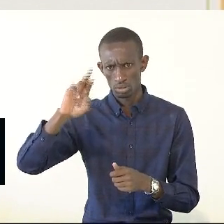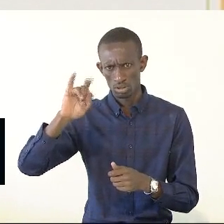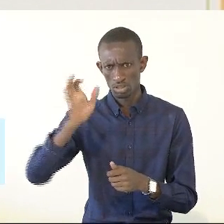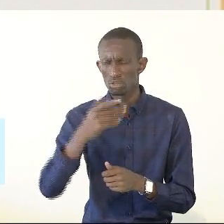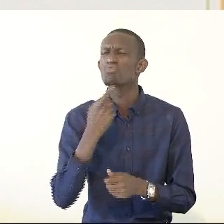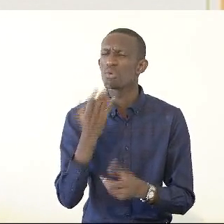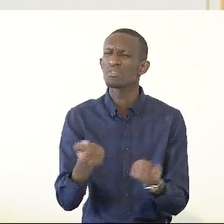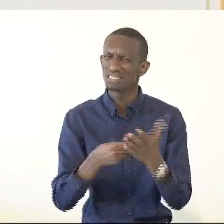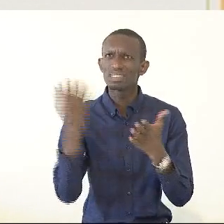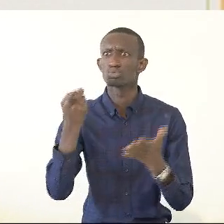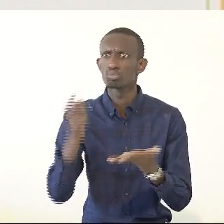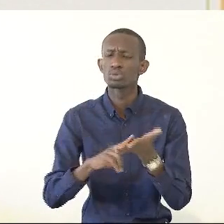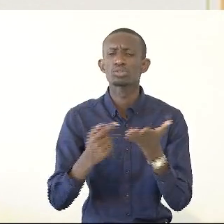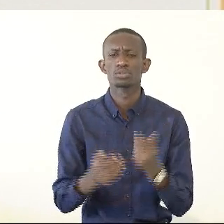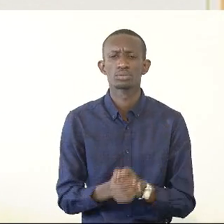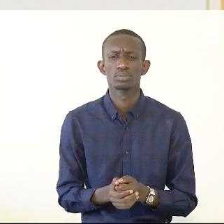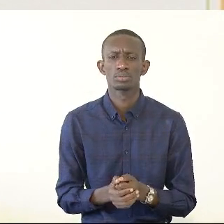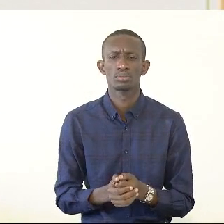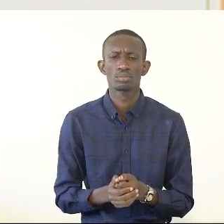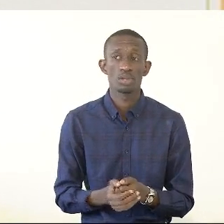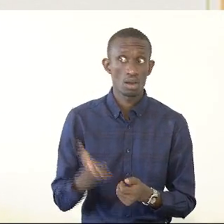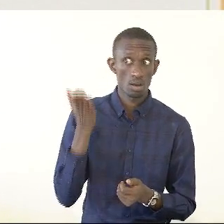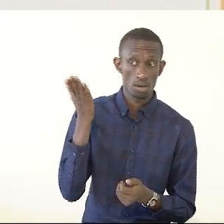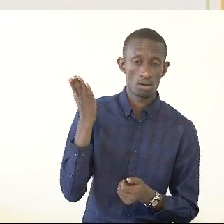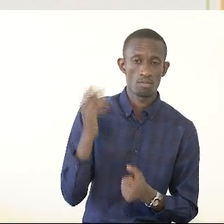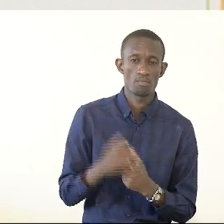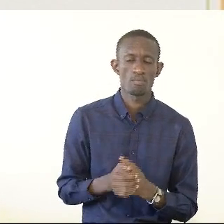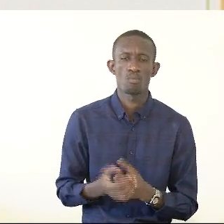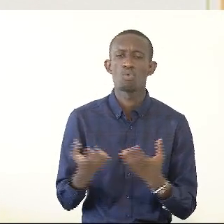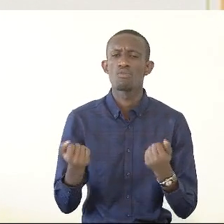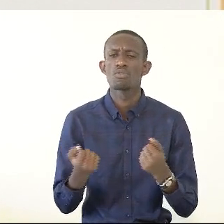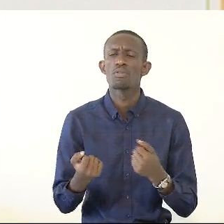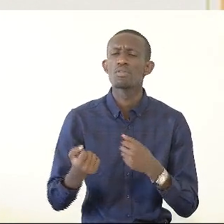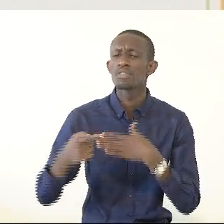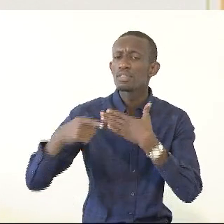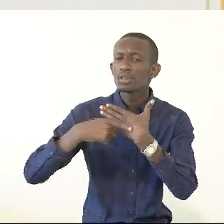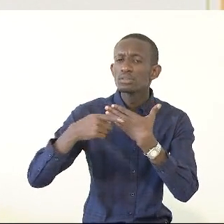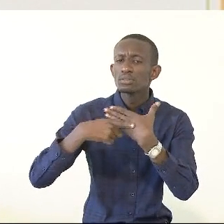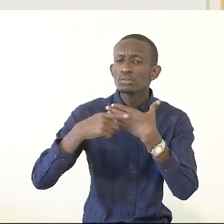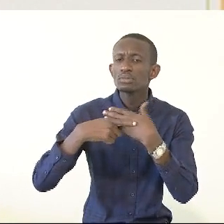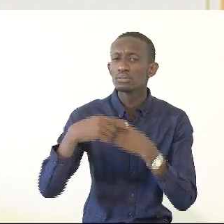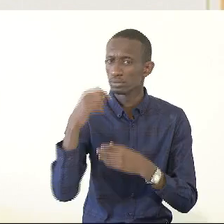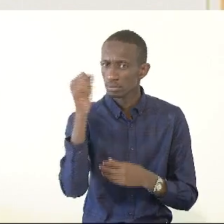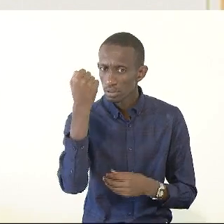be used. And for our case, we have from -5.